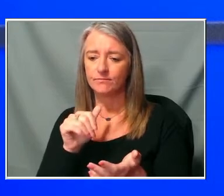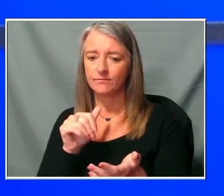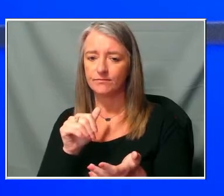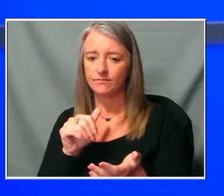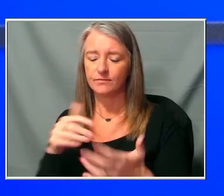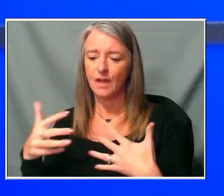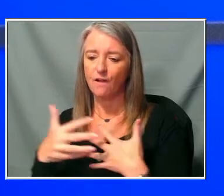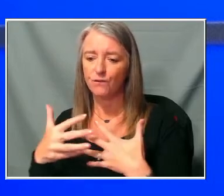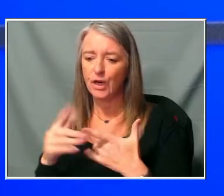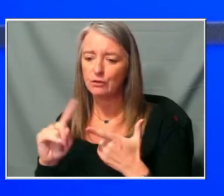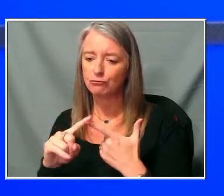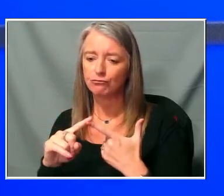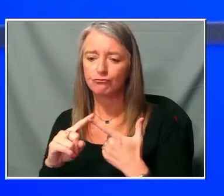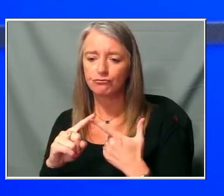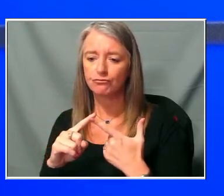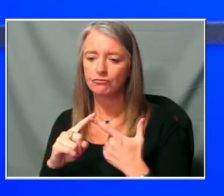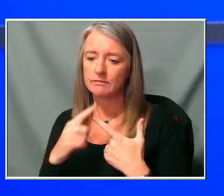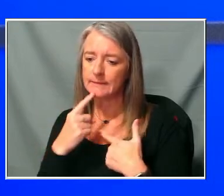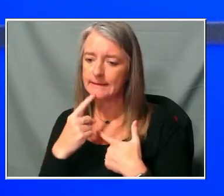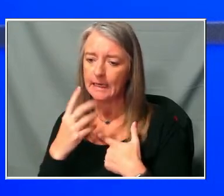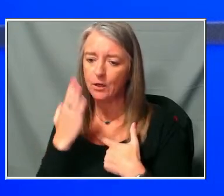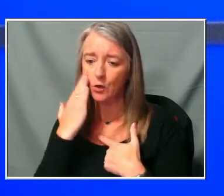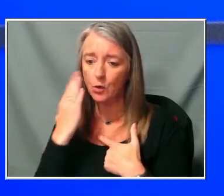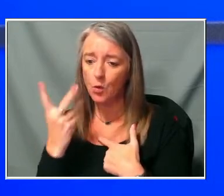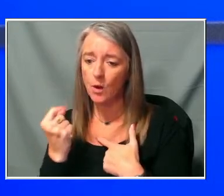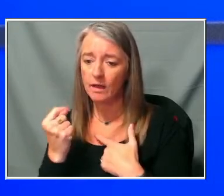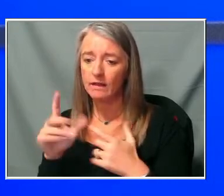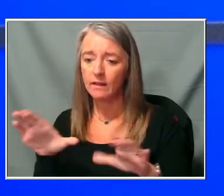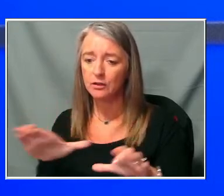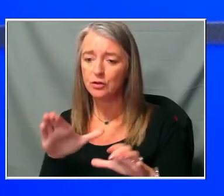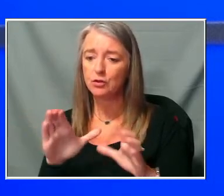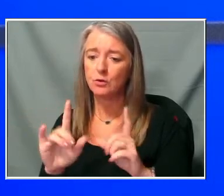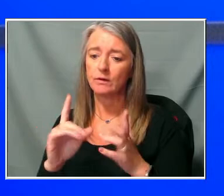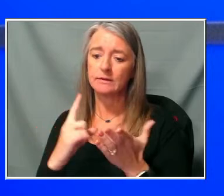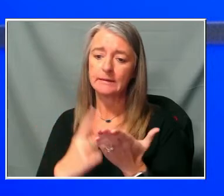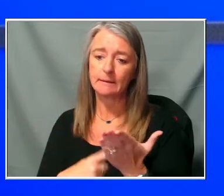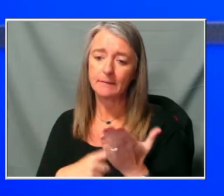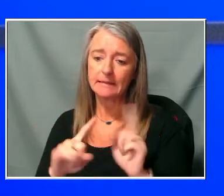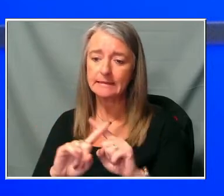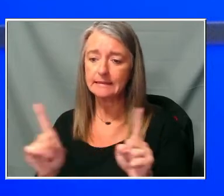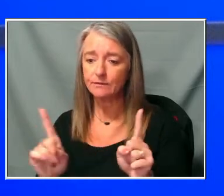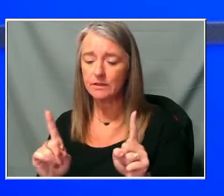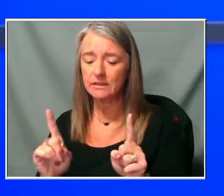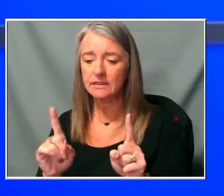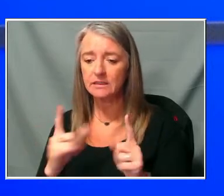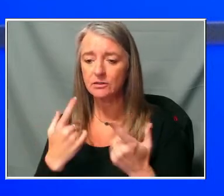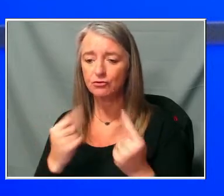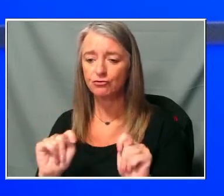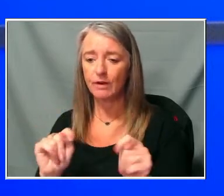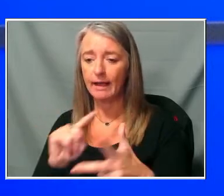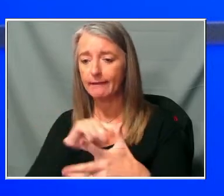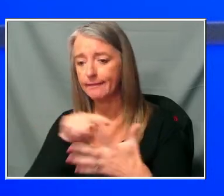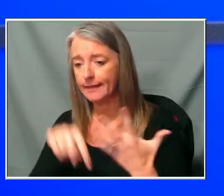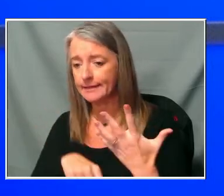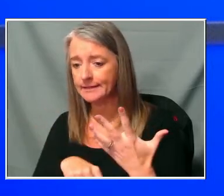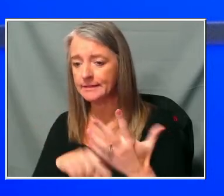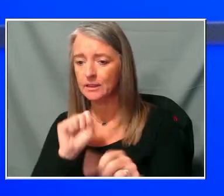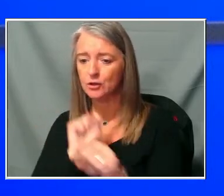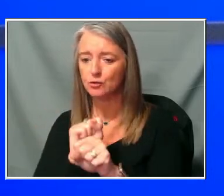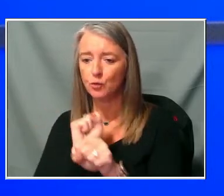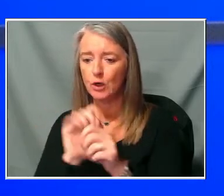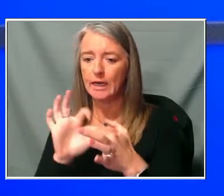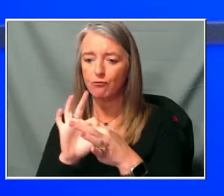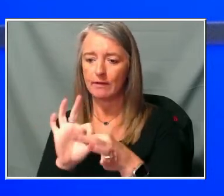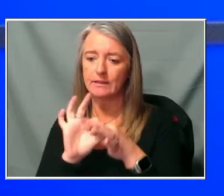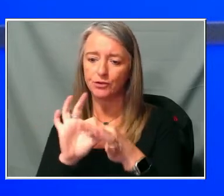afraid to say, you know what, let's do something different. Let's try this. You know, it's a very working relationship, and I think